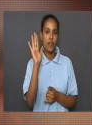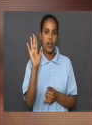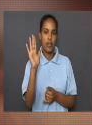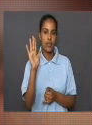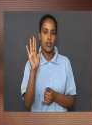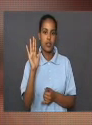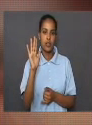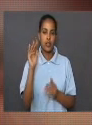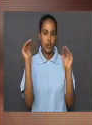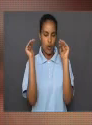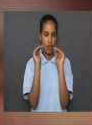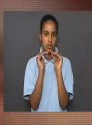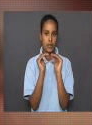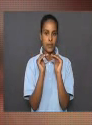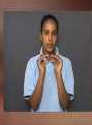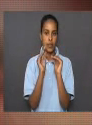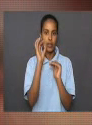125 equals